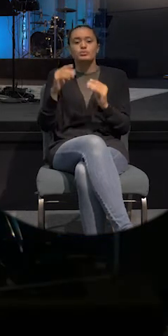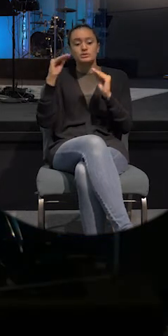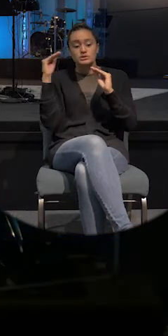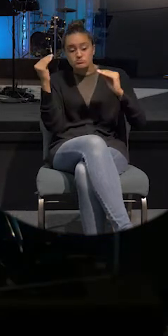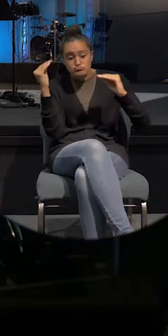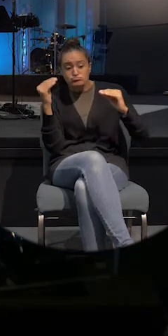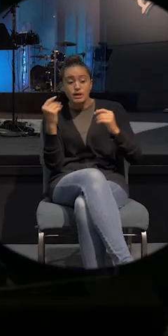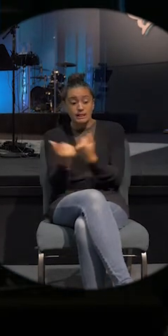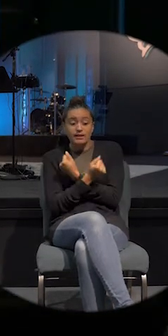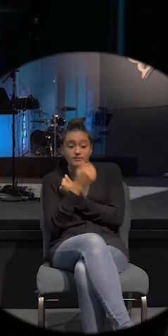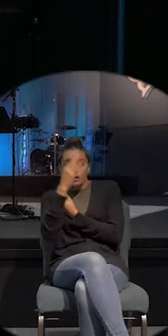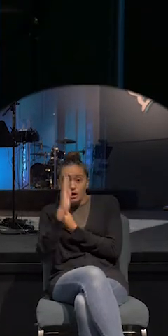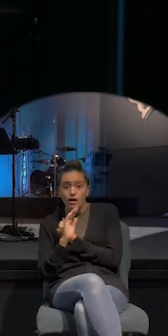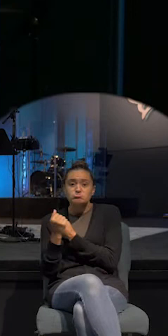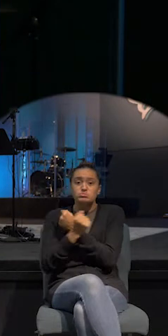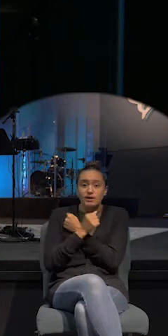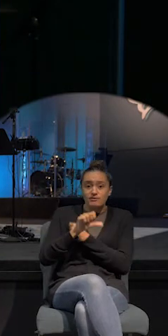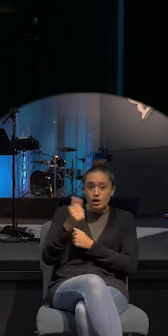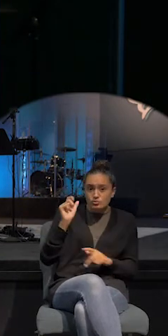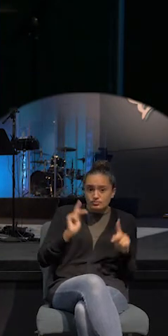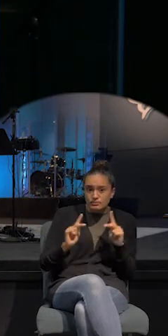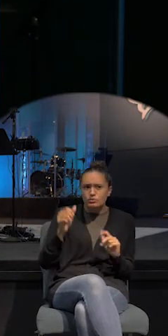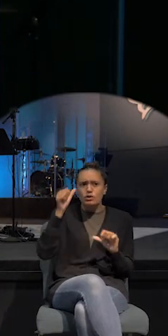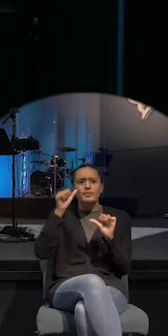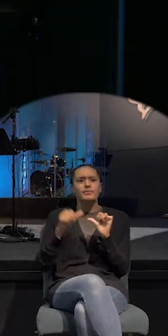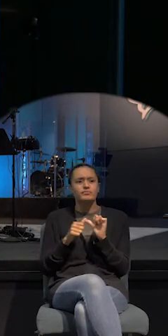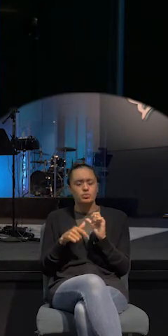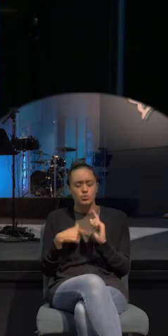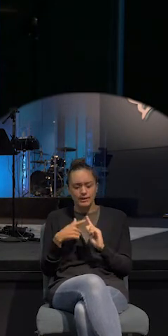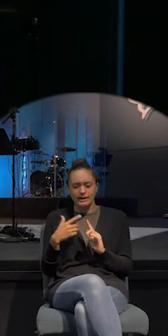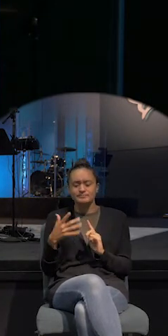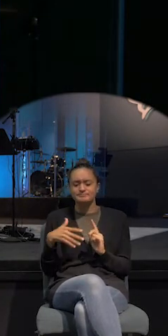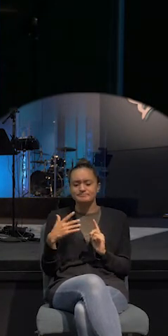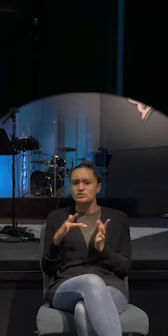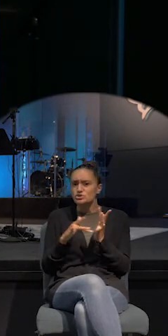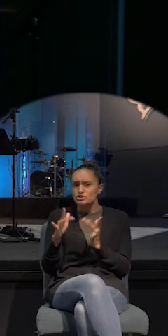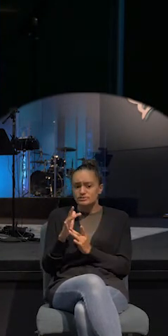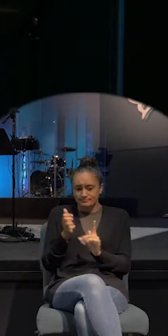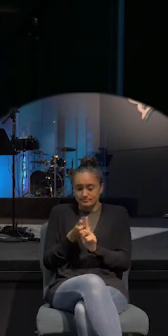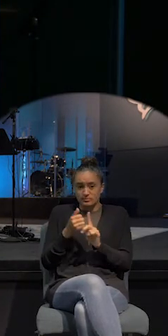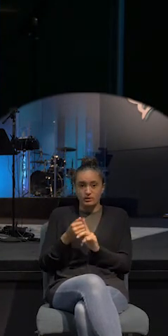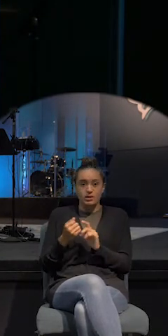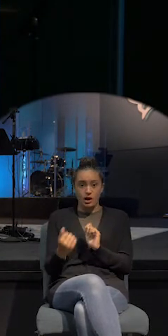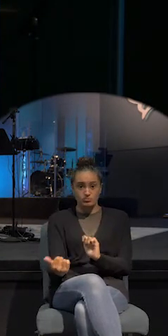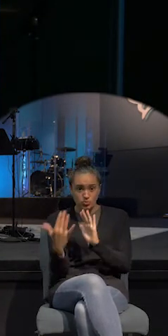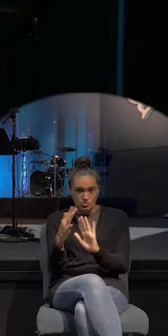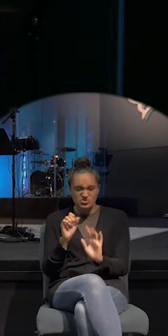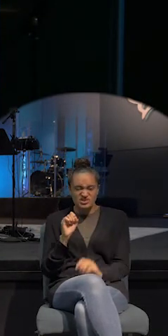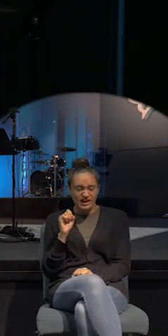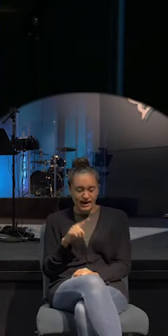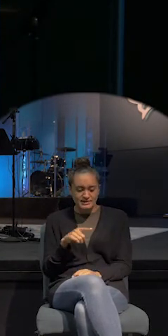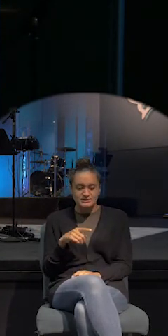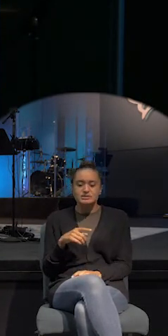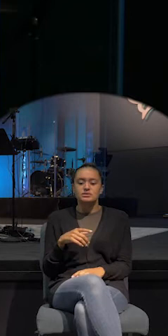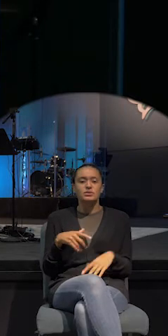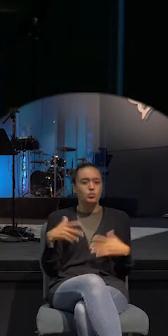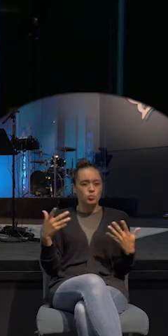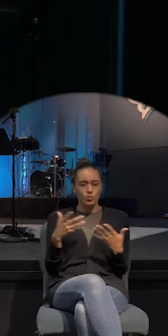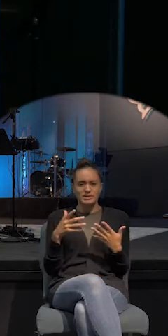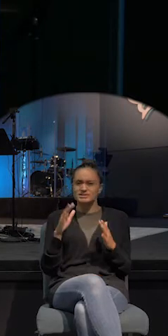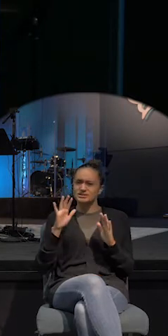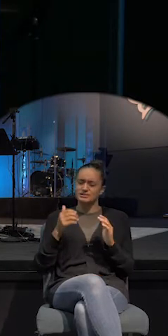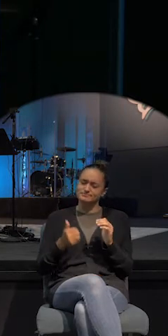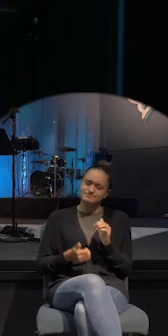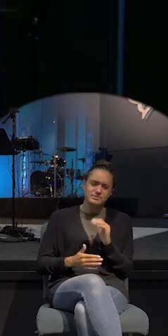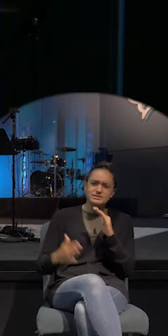love God and love others. Remember that when Jesus was approached and asked, what is the